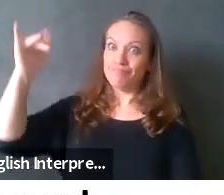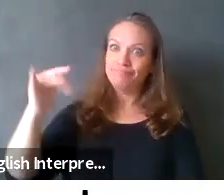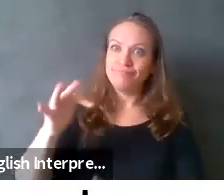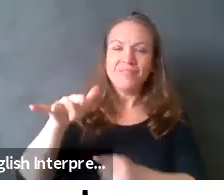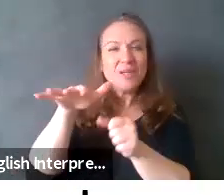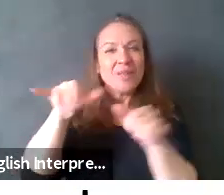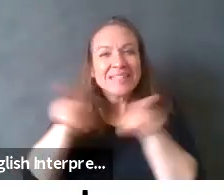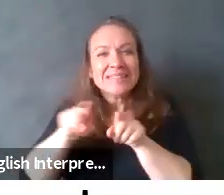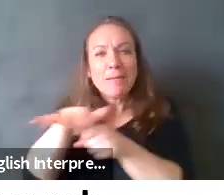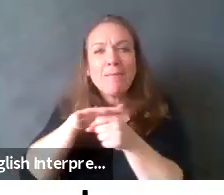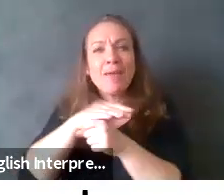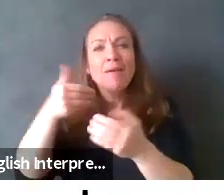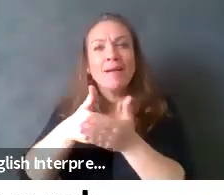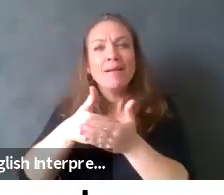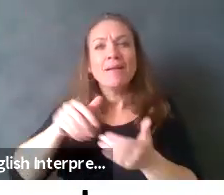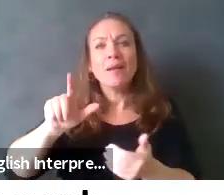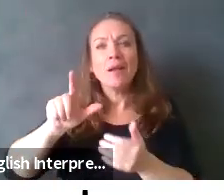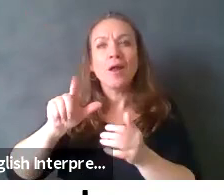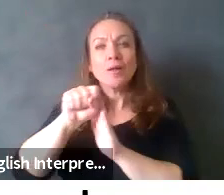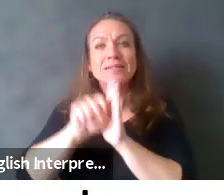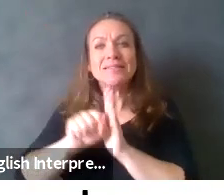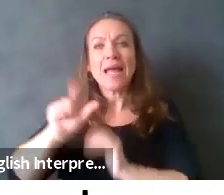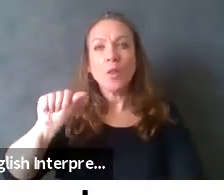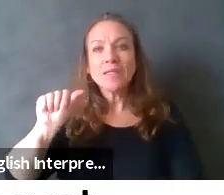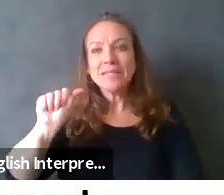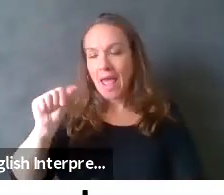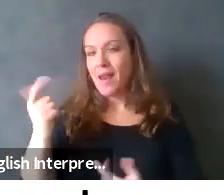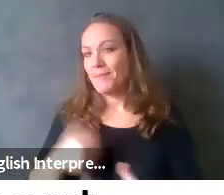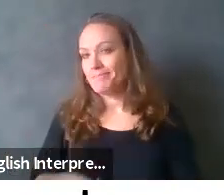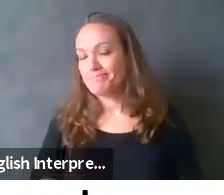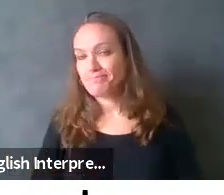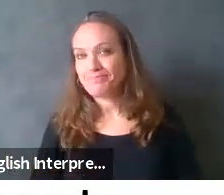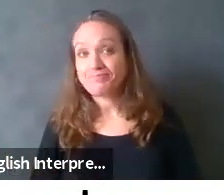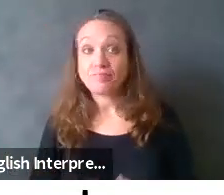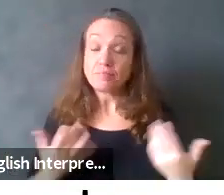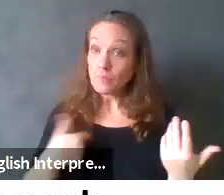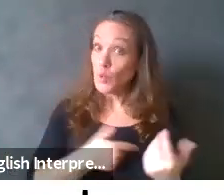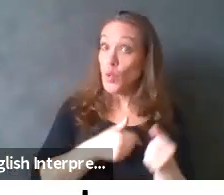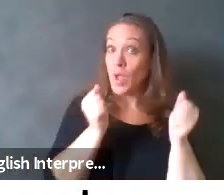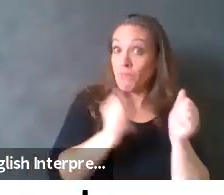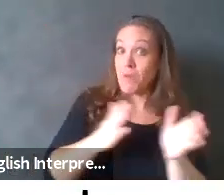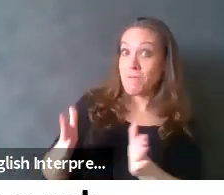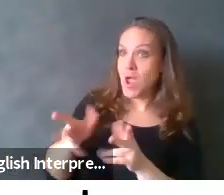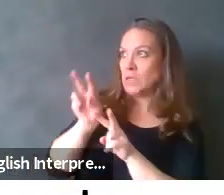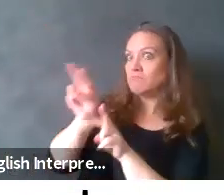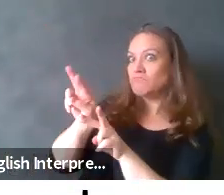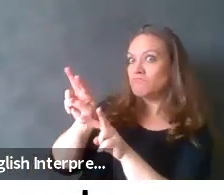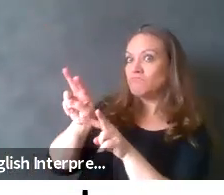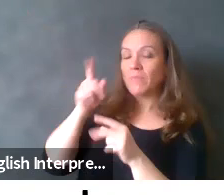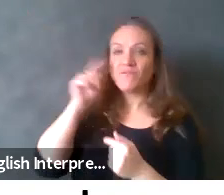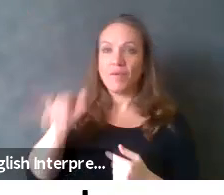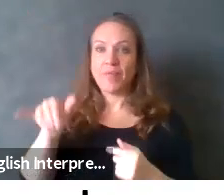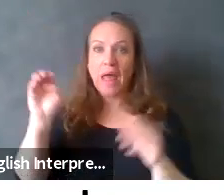Louisiana, probably, that Hurricane Laura hit. So we are preparing for that. And I'll go through